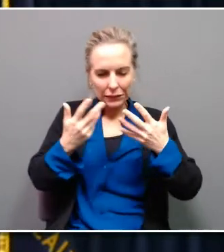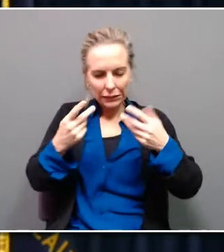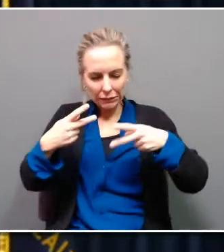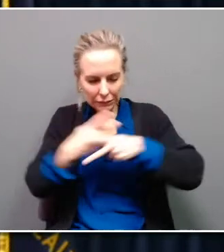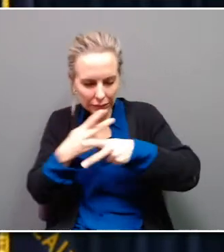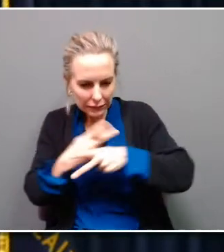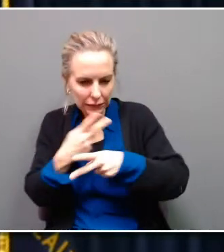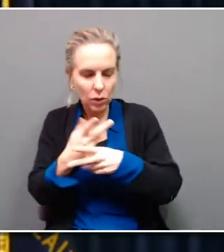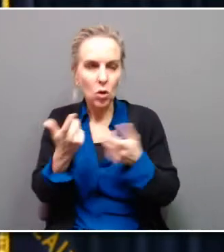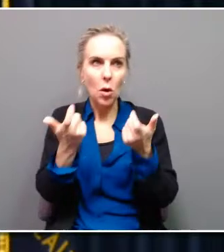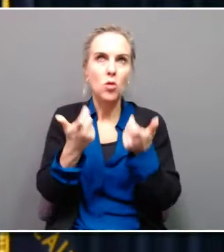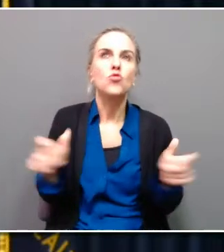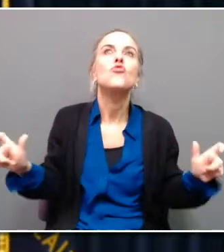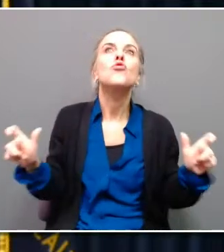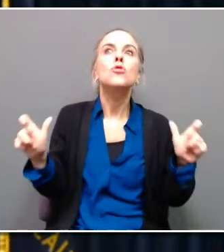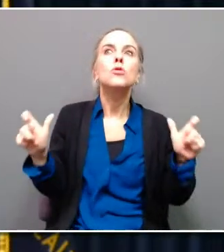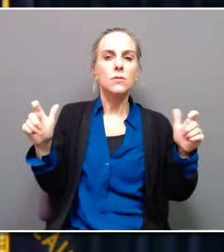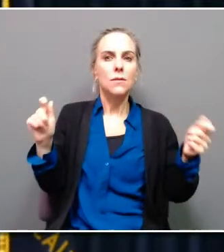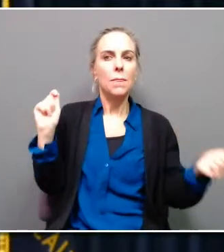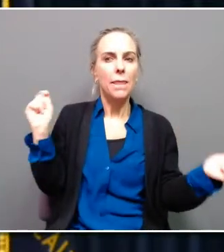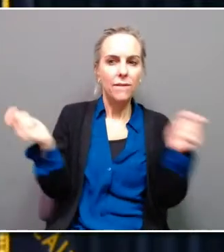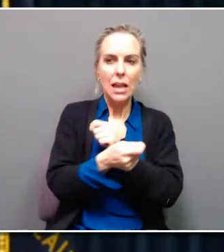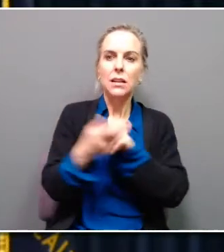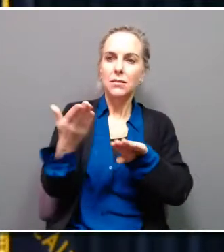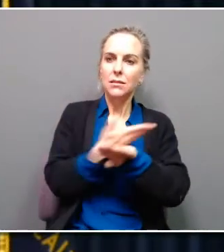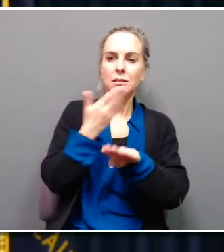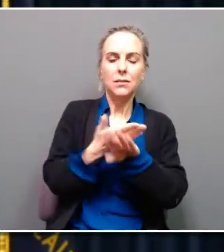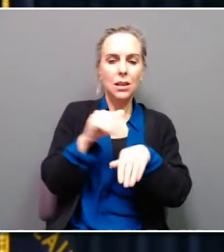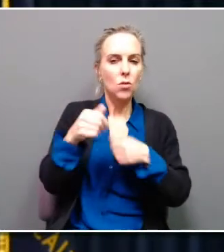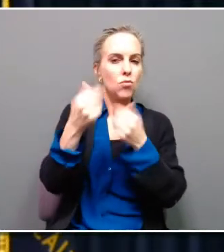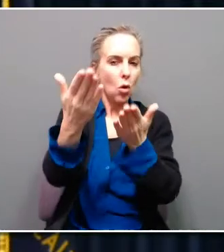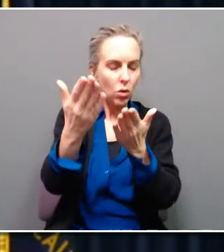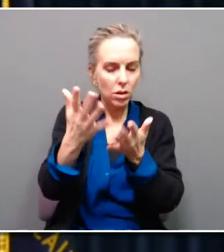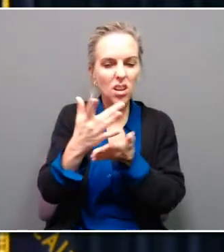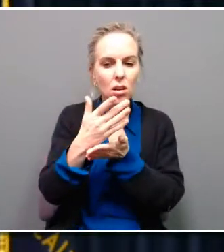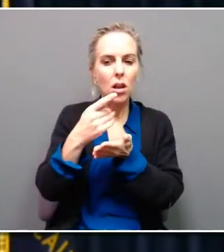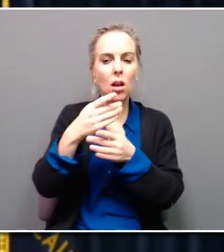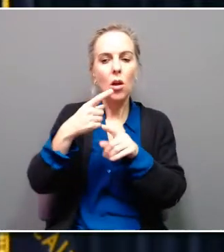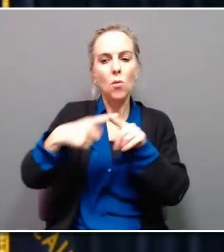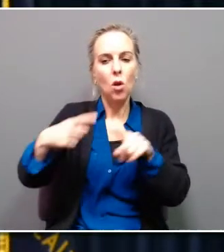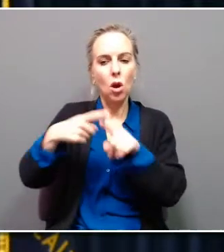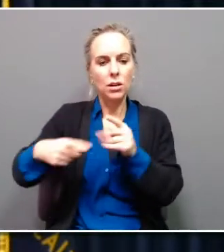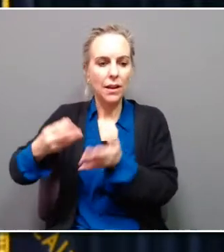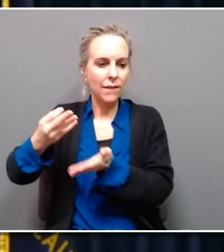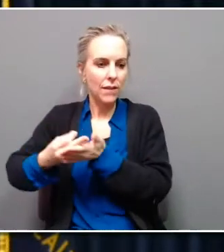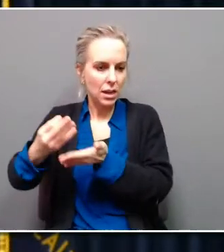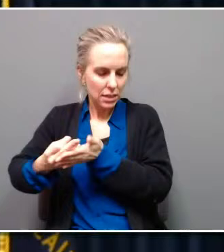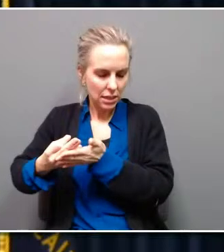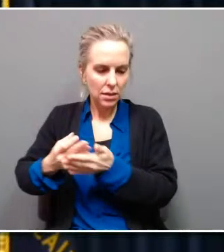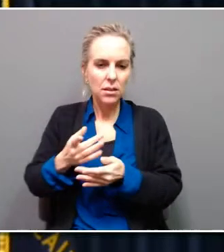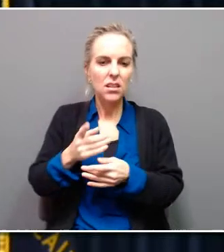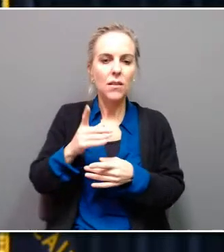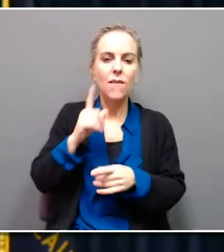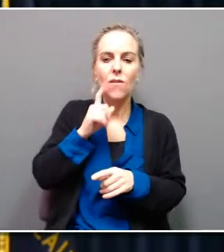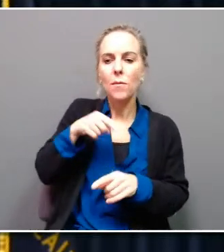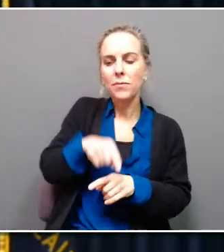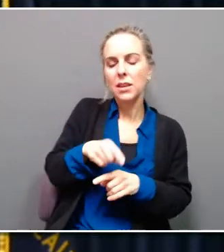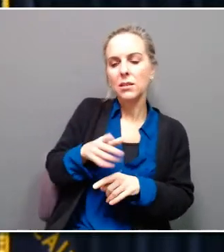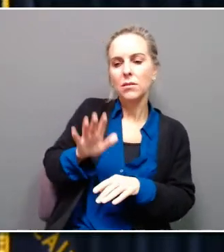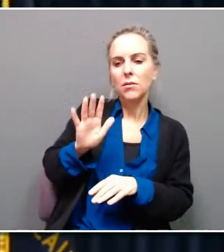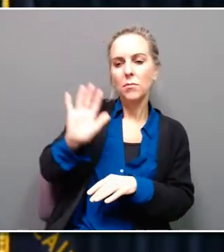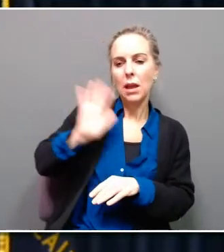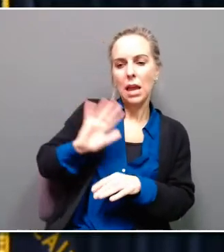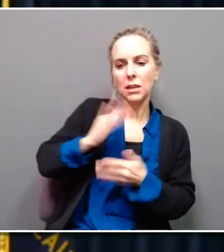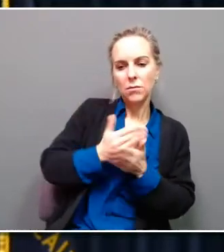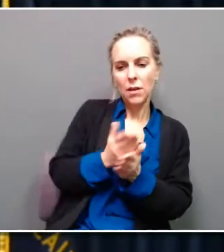renovation that's currently proposed and has at least been partially funded in past budgets of this state capitol building. It